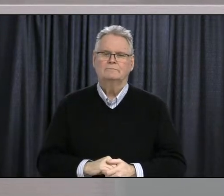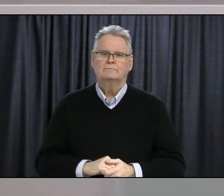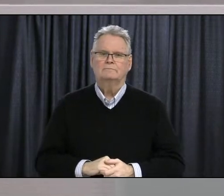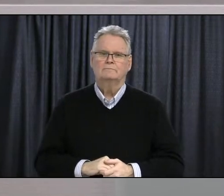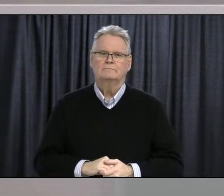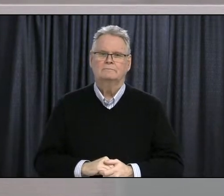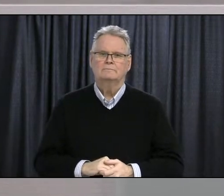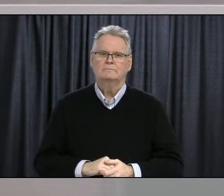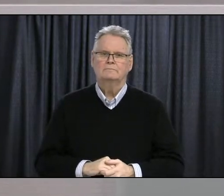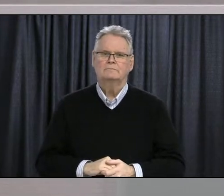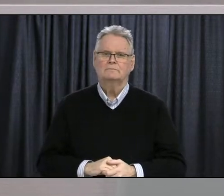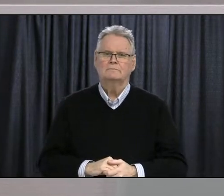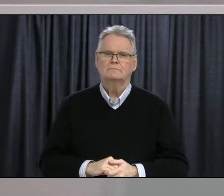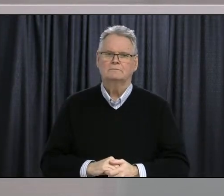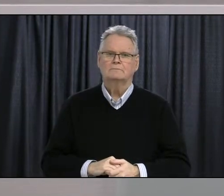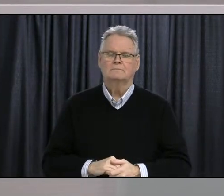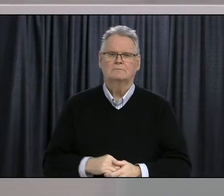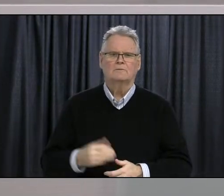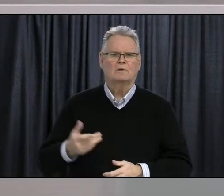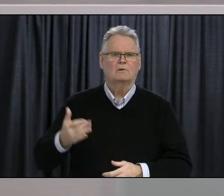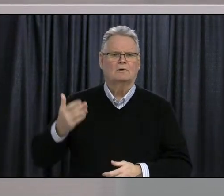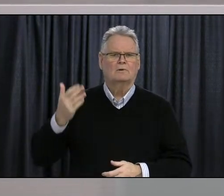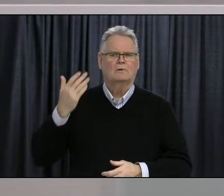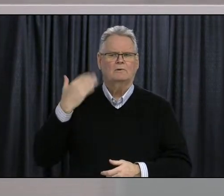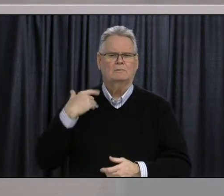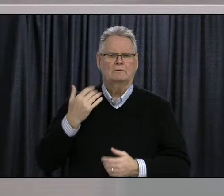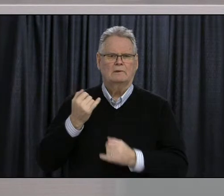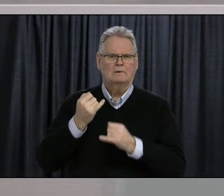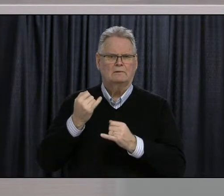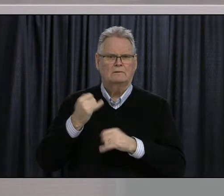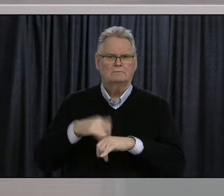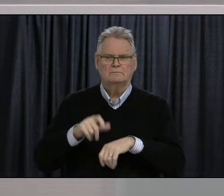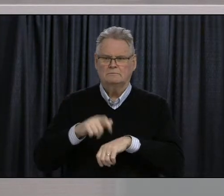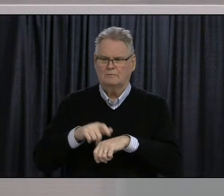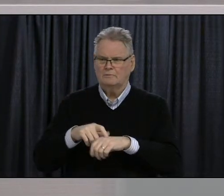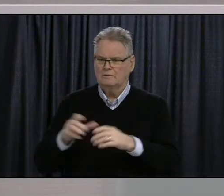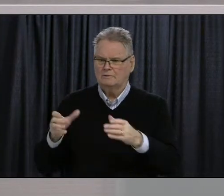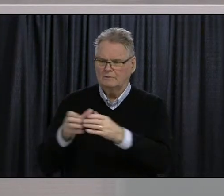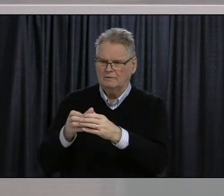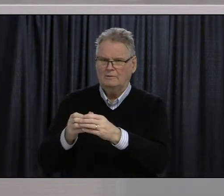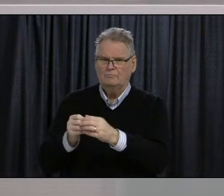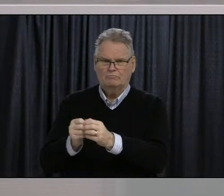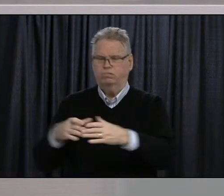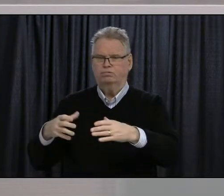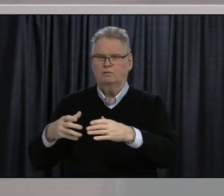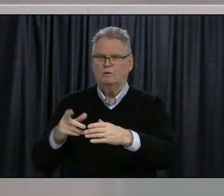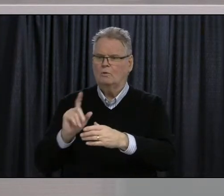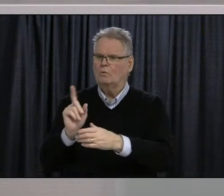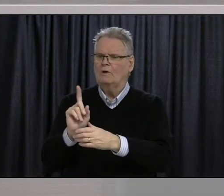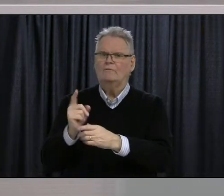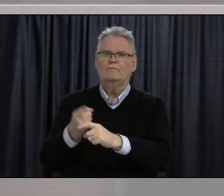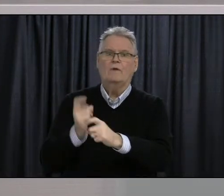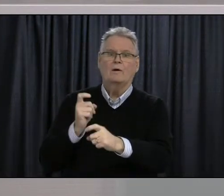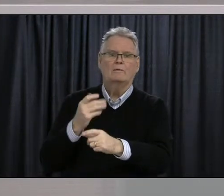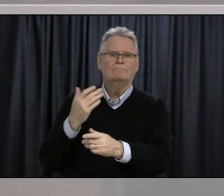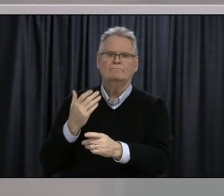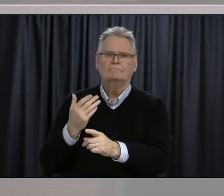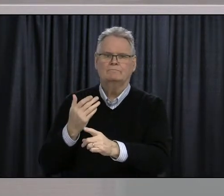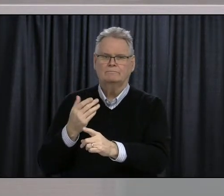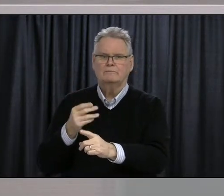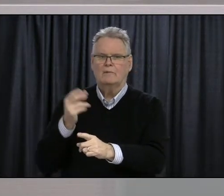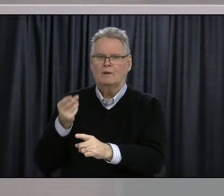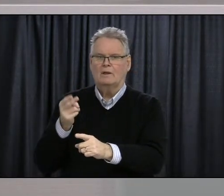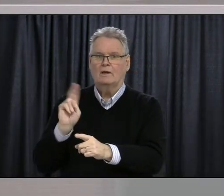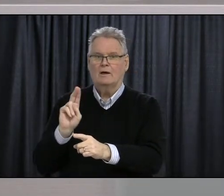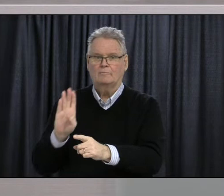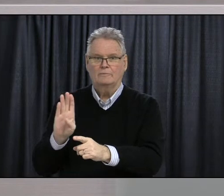non-epidemiologically linked case in Harbour Breton, you described it as someone perhaps having been sick and not being aware